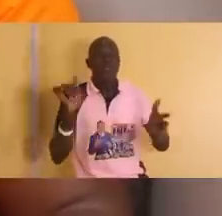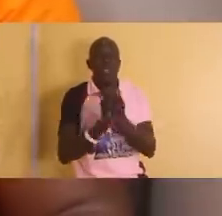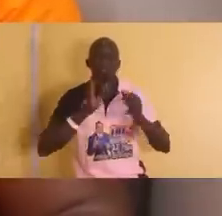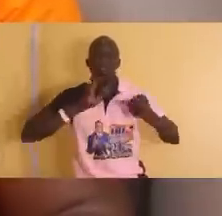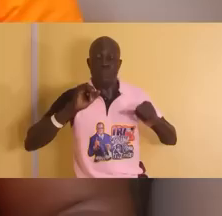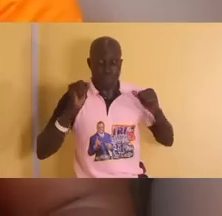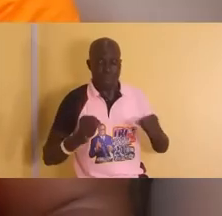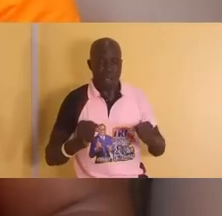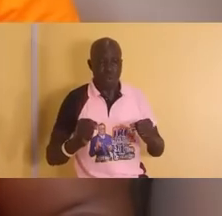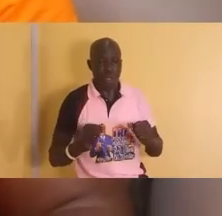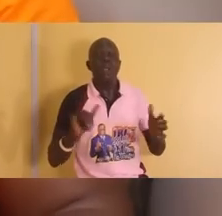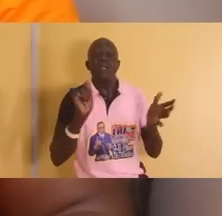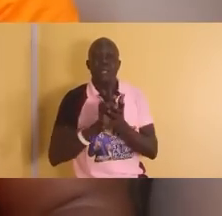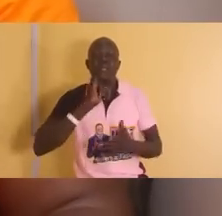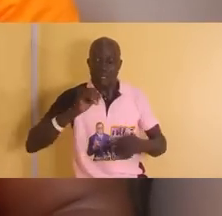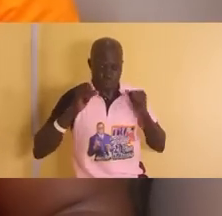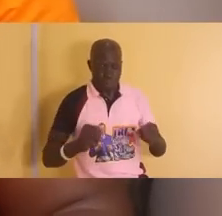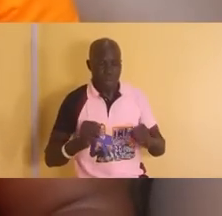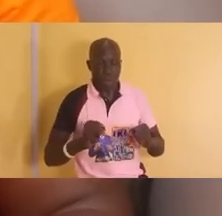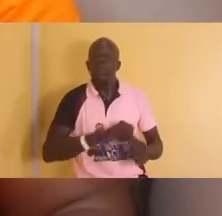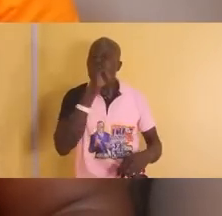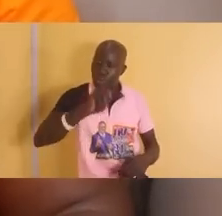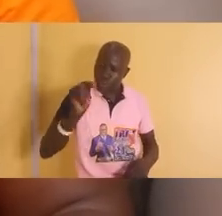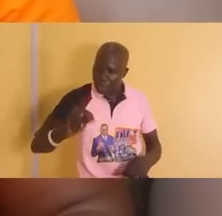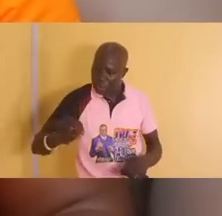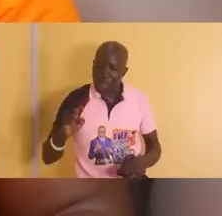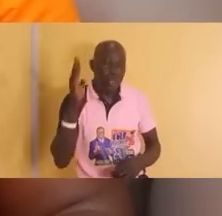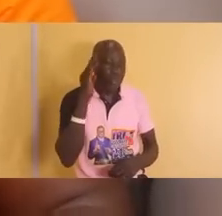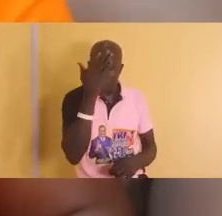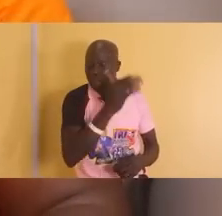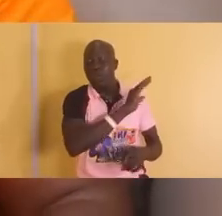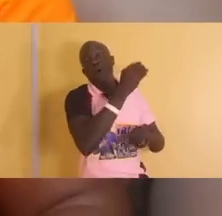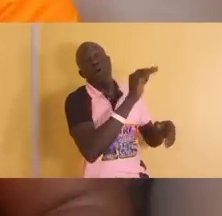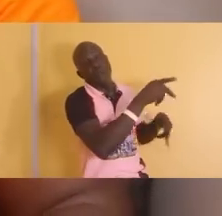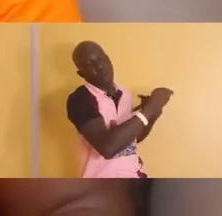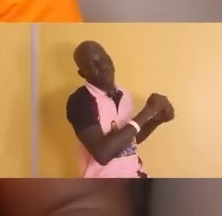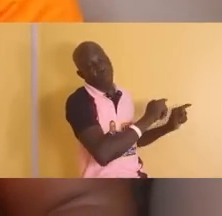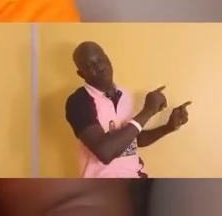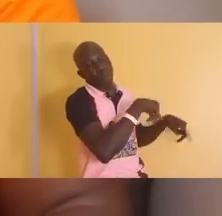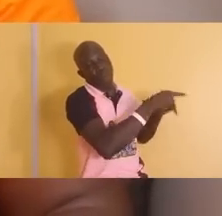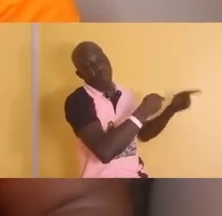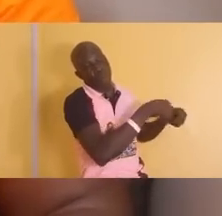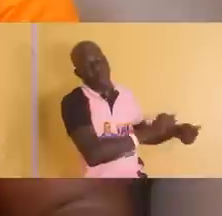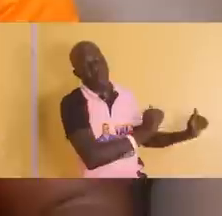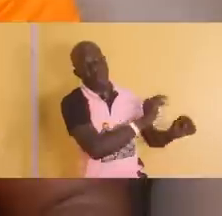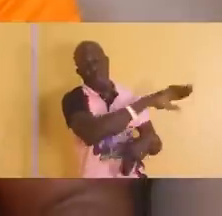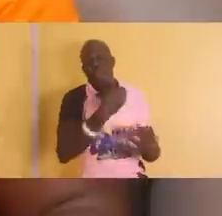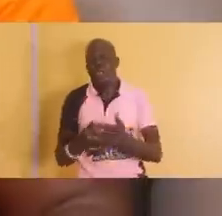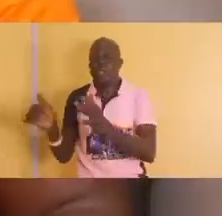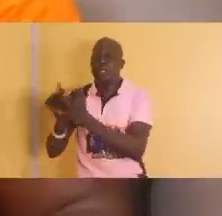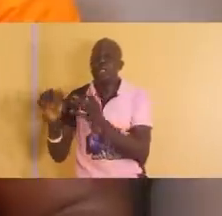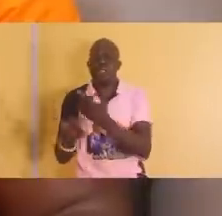power. That is power. Ele Niagbara. You made the mantle of apostles. Only the war apostolic. Elisha. Elisha